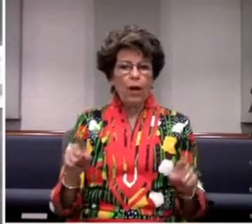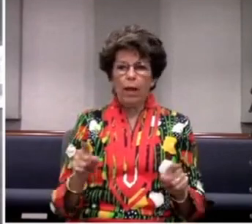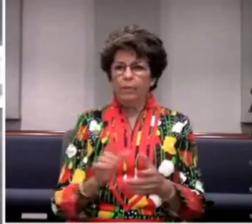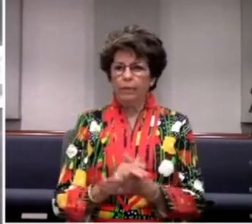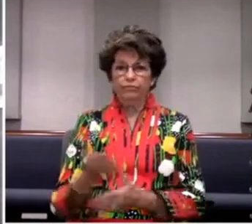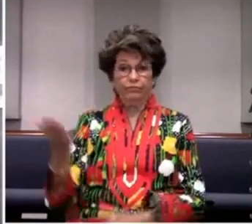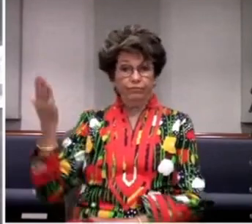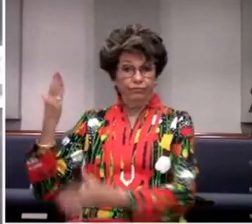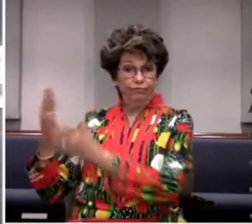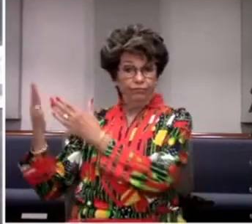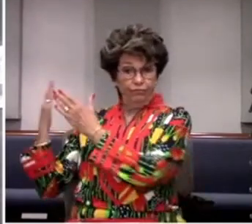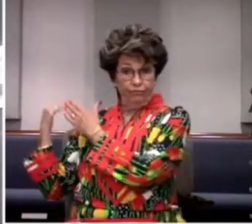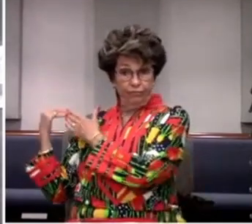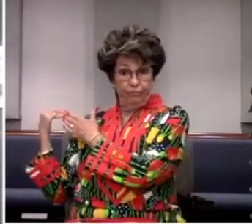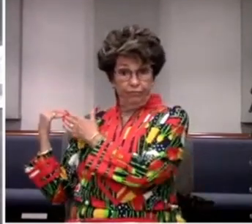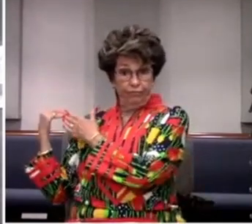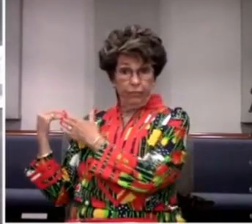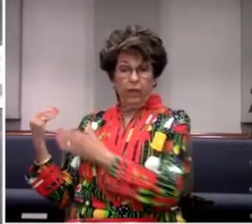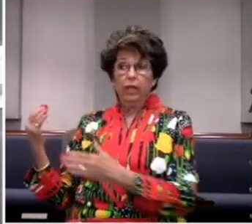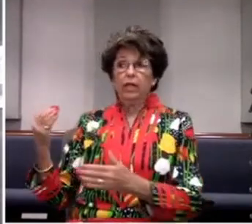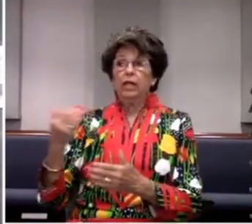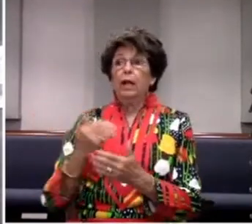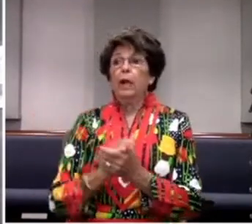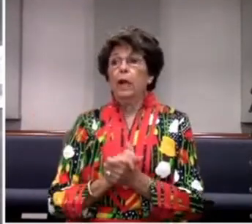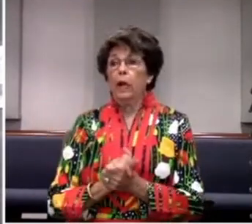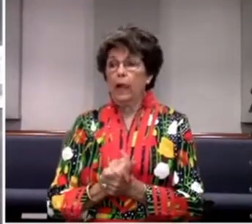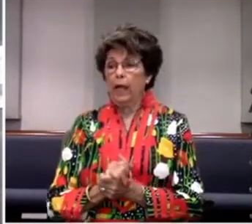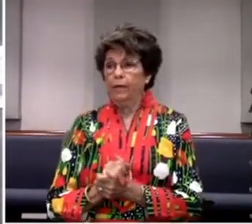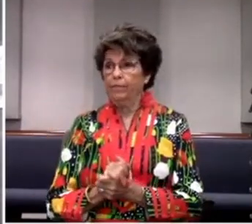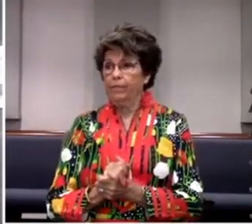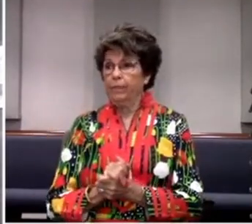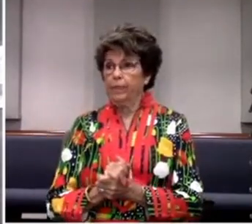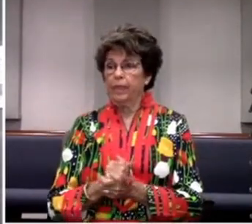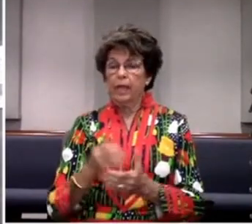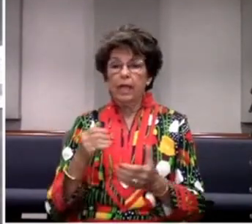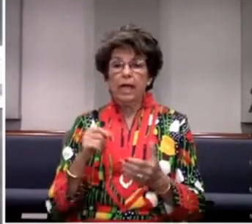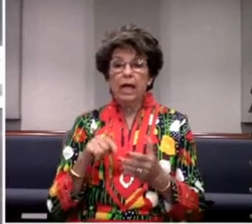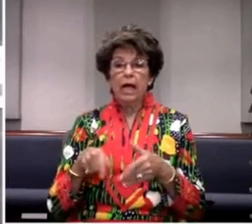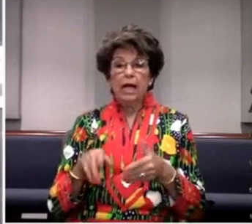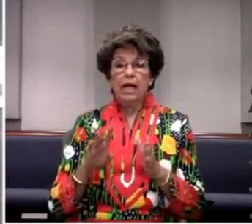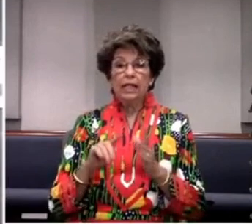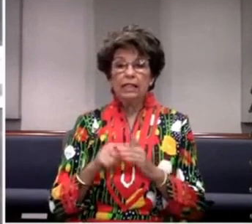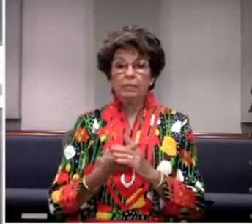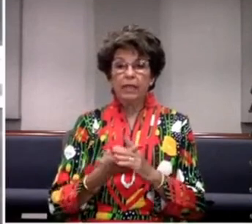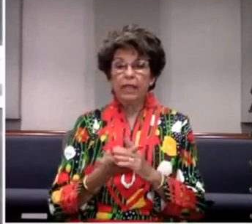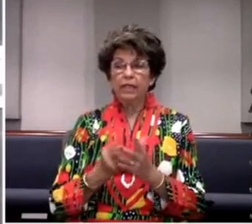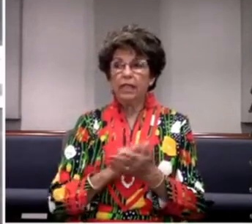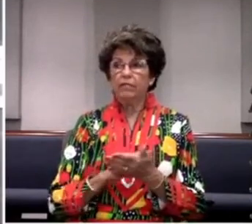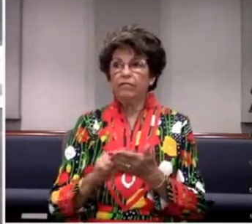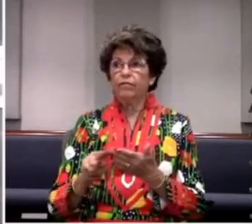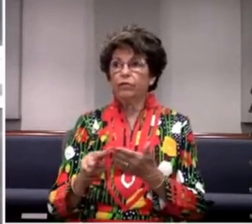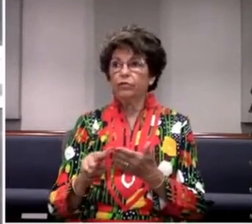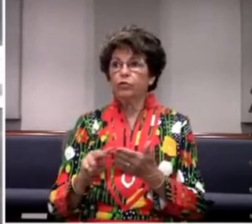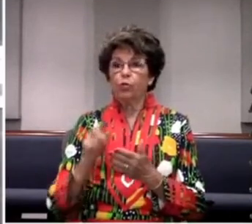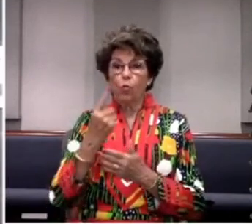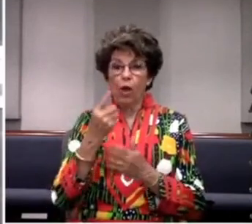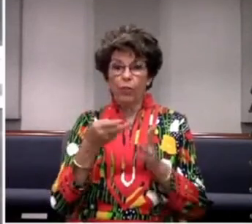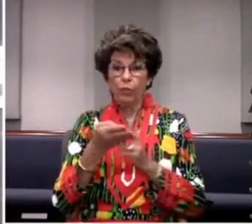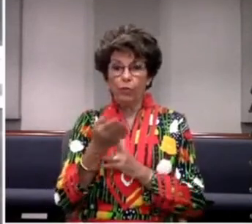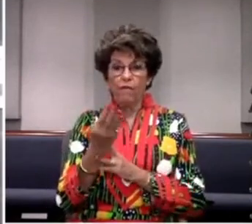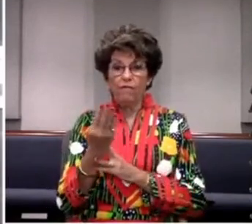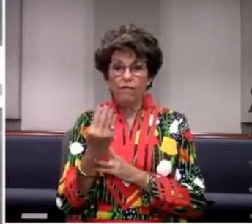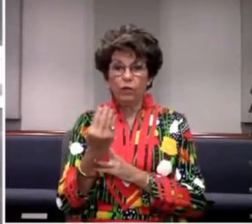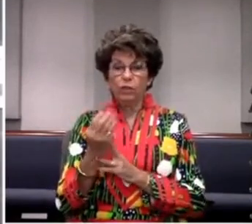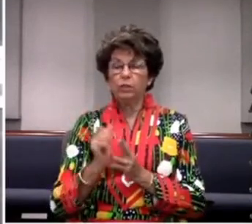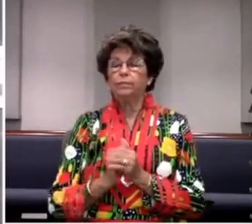in Genesis chapter number 3. Having said that, let's begin in verse number 1. I need to read you the first 14 verses. Follow along